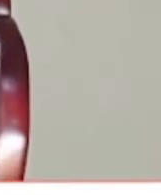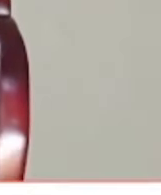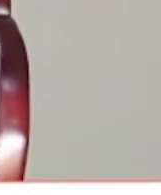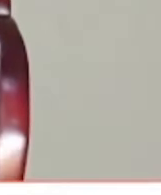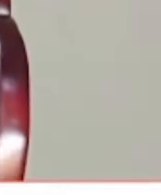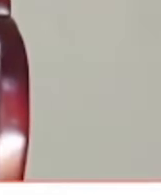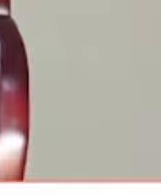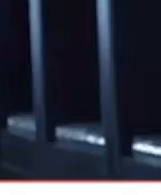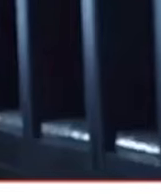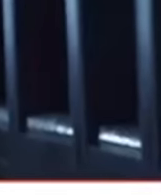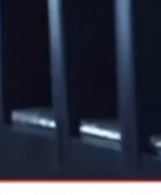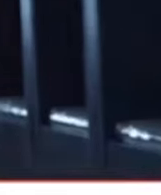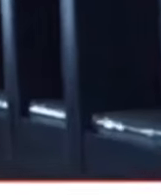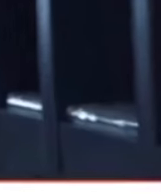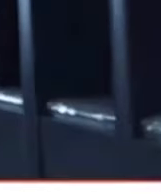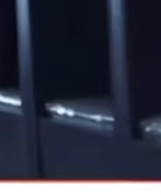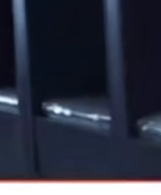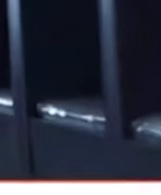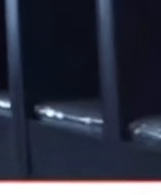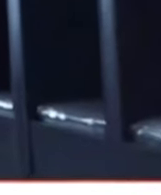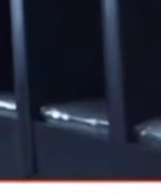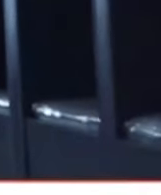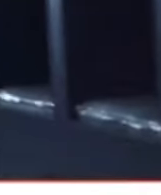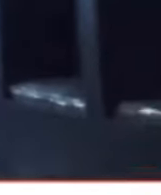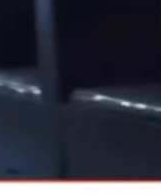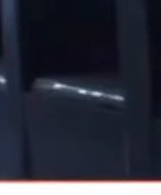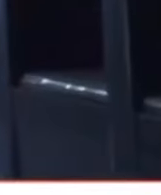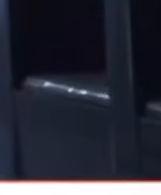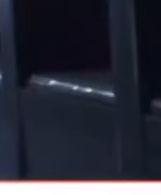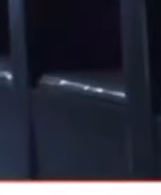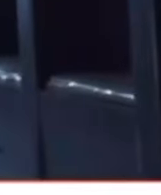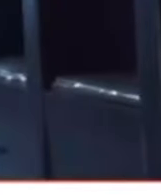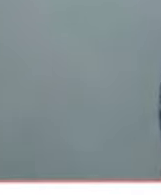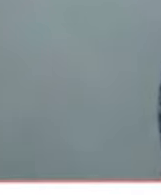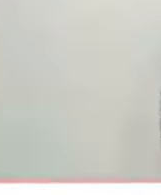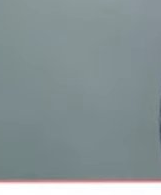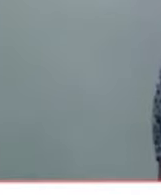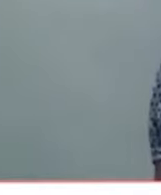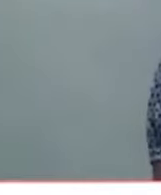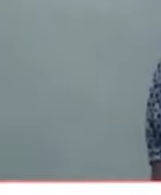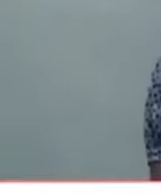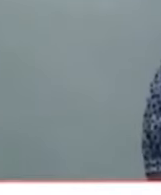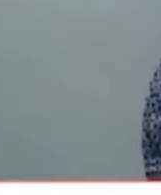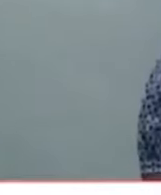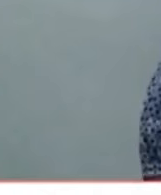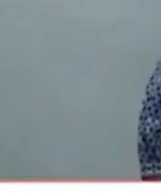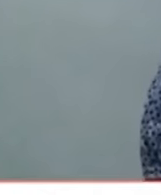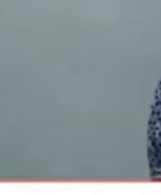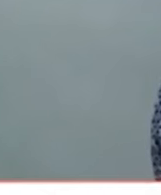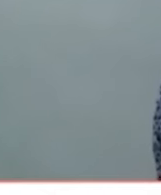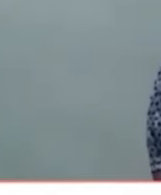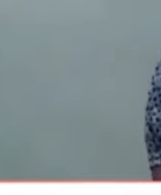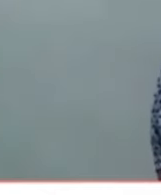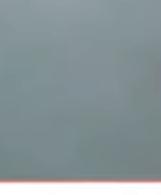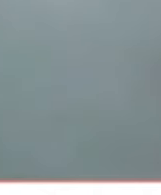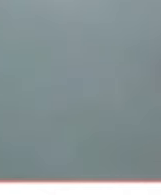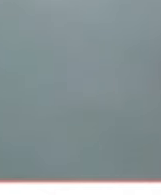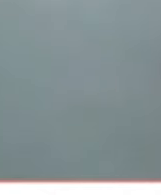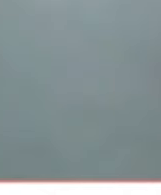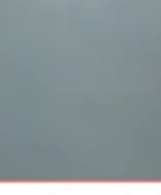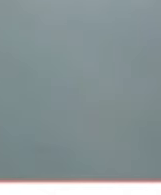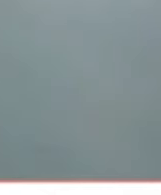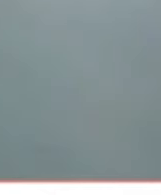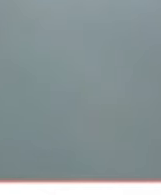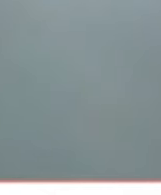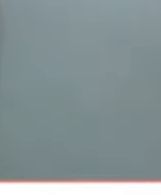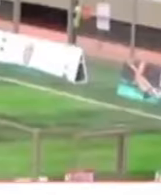to do the work for them. Ayongedde ku nti omugagga Kigundu kyakoze eky'okuzimba ekisaawe kibeere kyakulabirako eri bannayuganda abalala nti